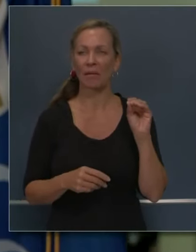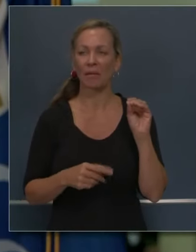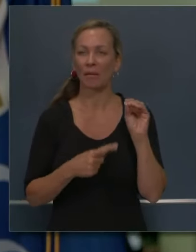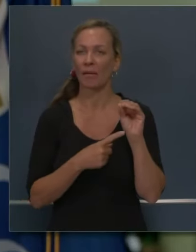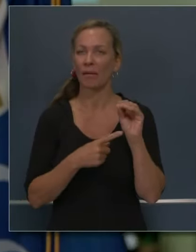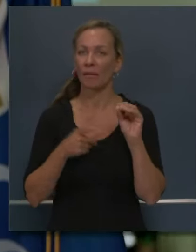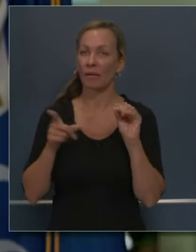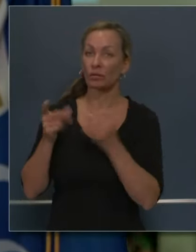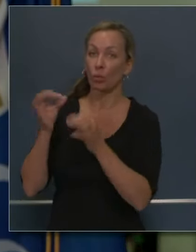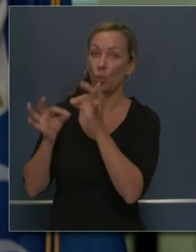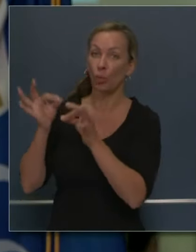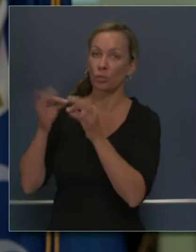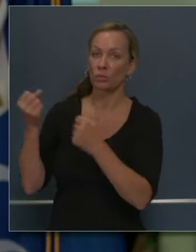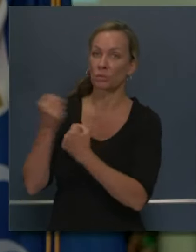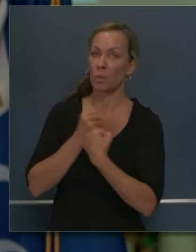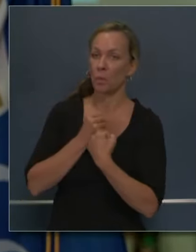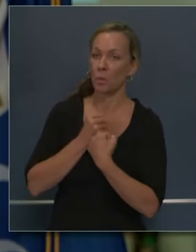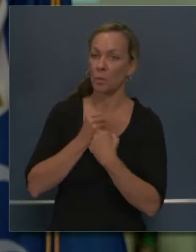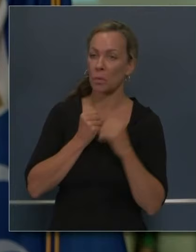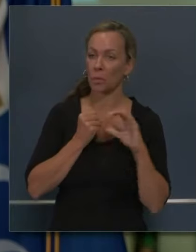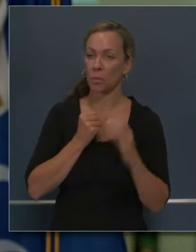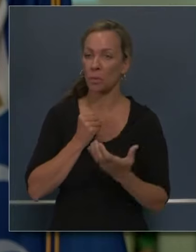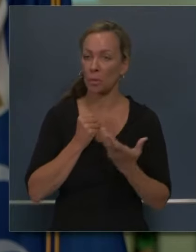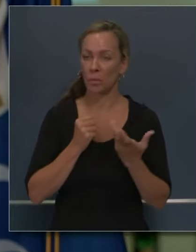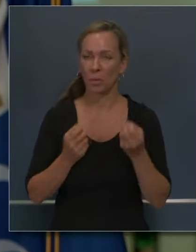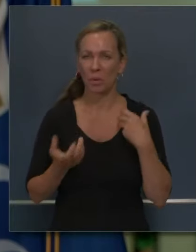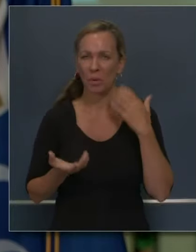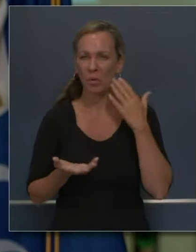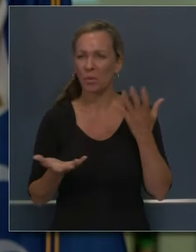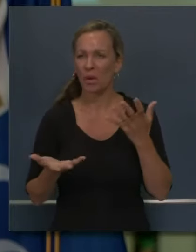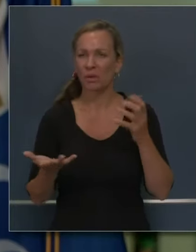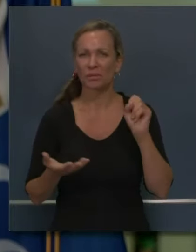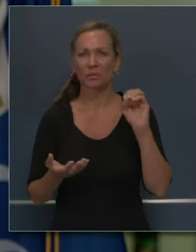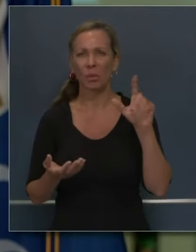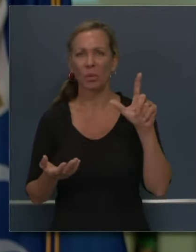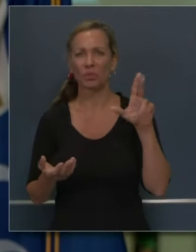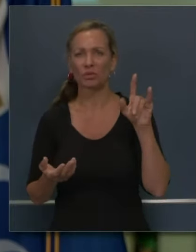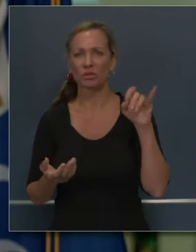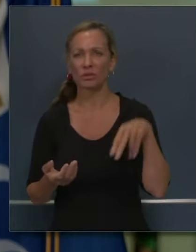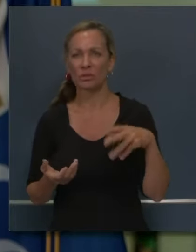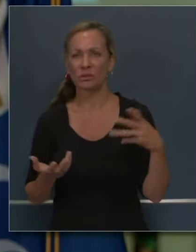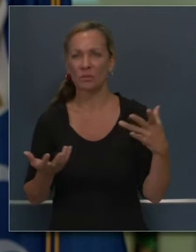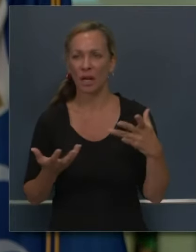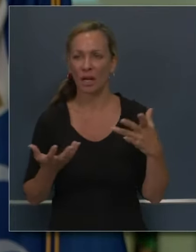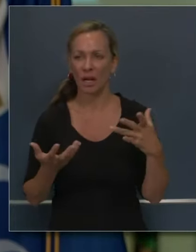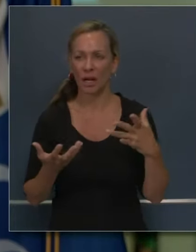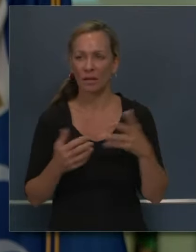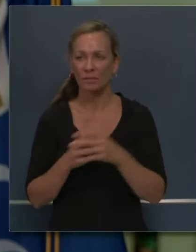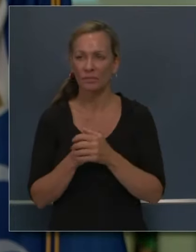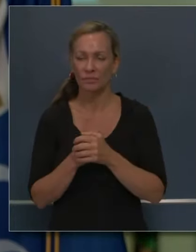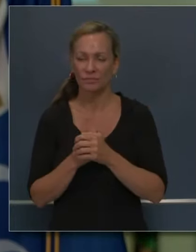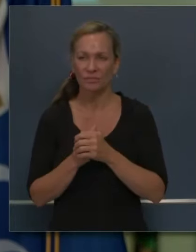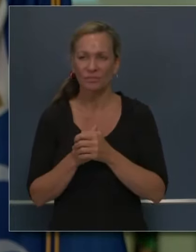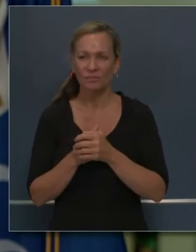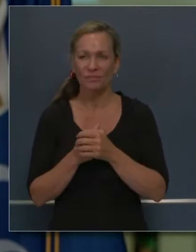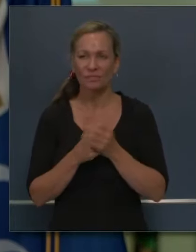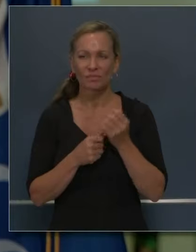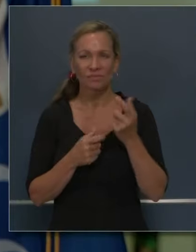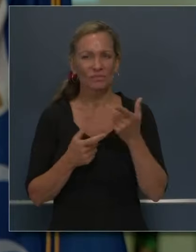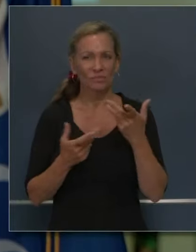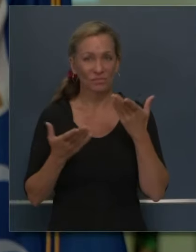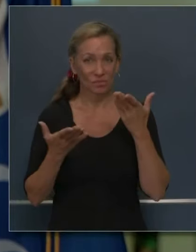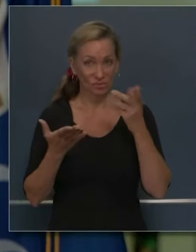sort of political solution to this issue, or is it going to come down to the voters with Prop 22? And if so, what is your position on that? Well, you know it well